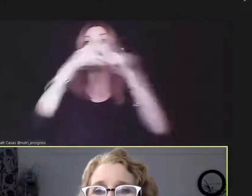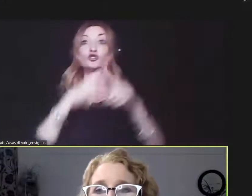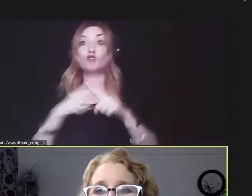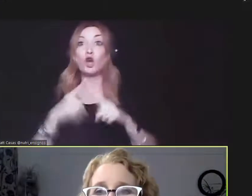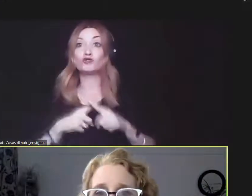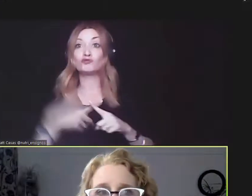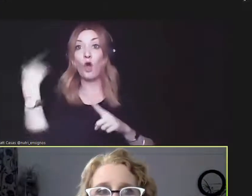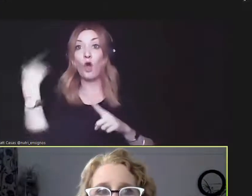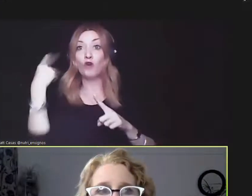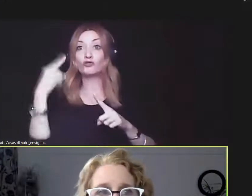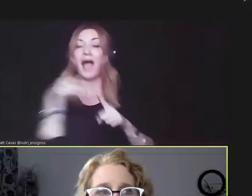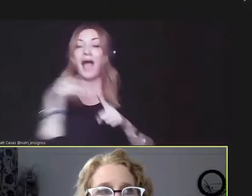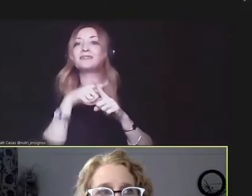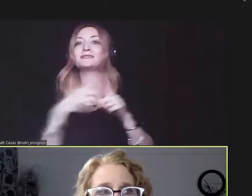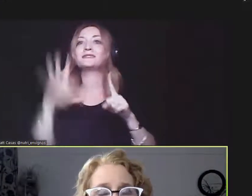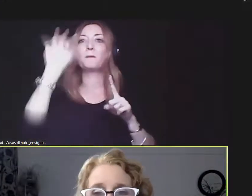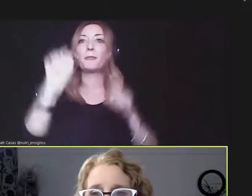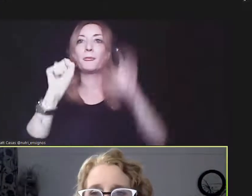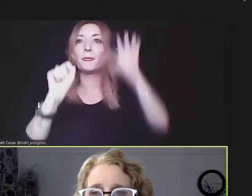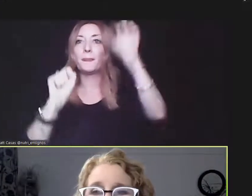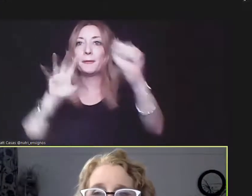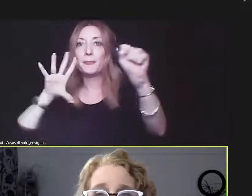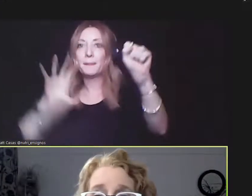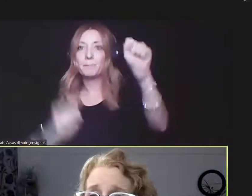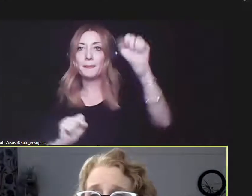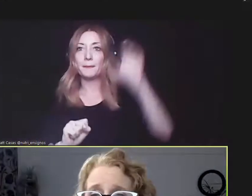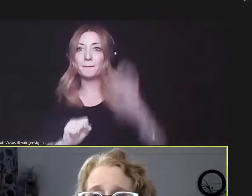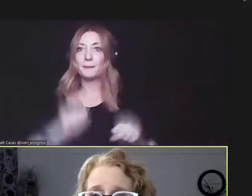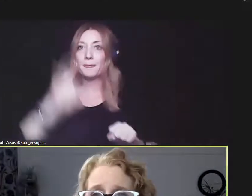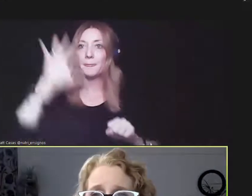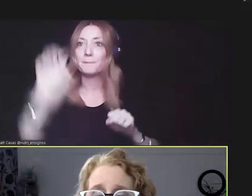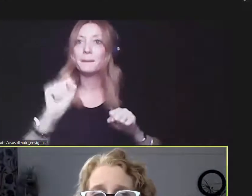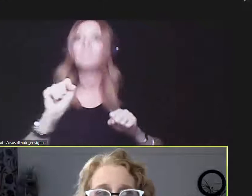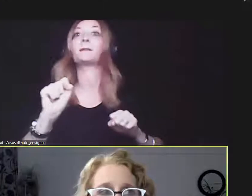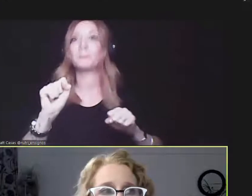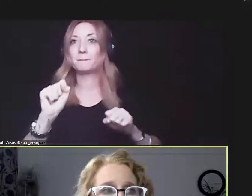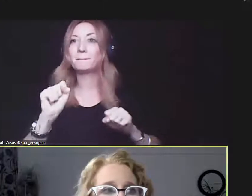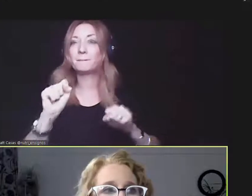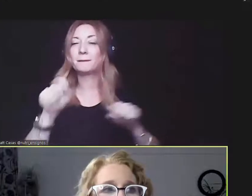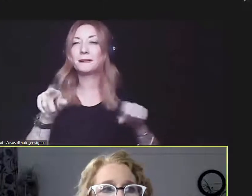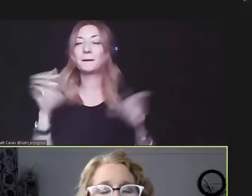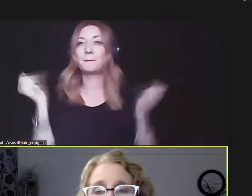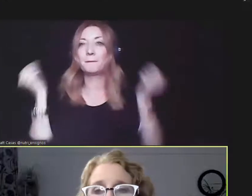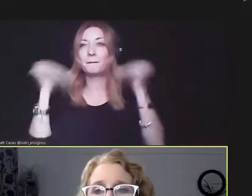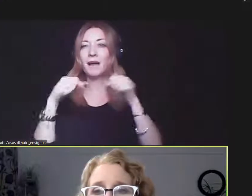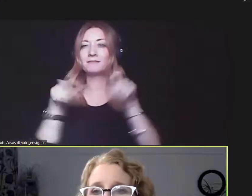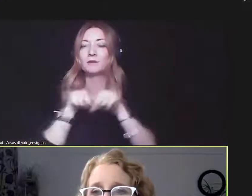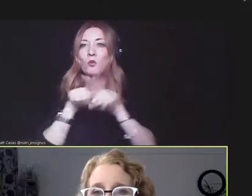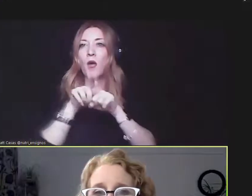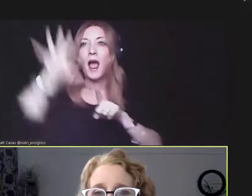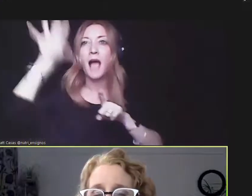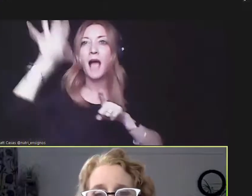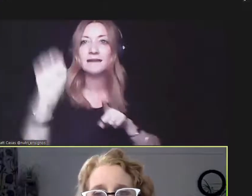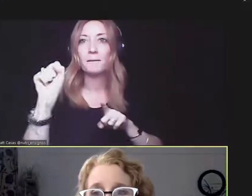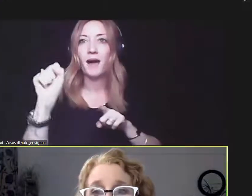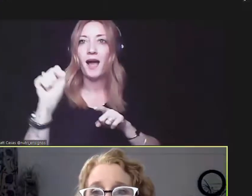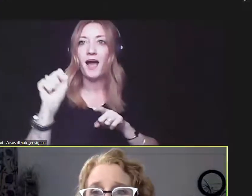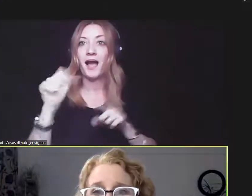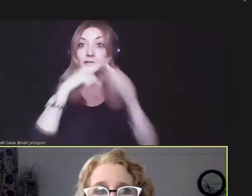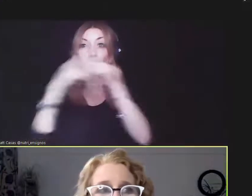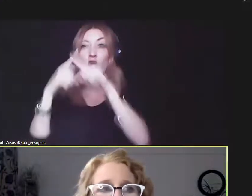microporous cellular structure. Okay, it's very detailed. And it's one of